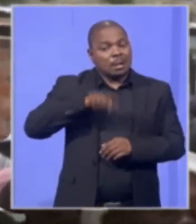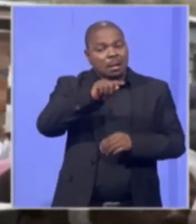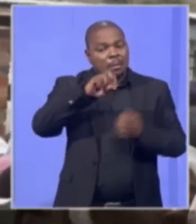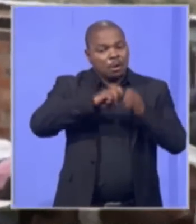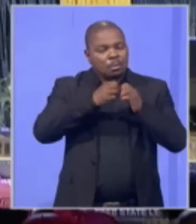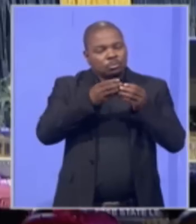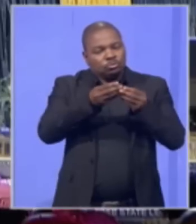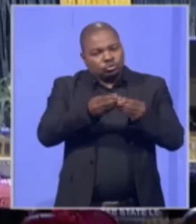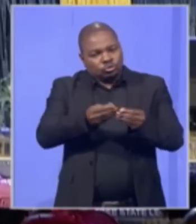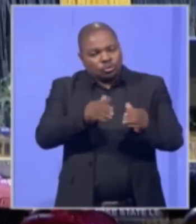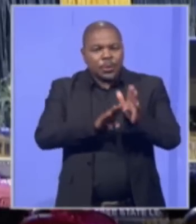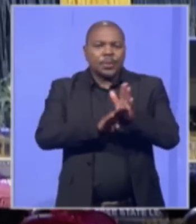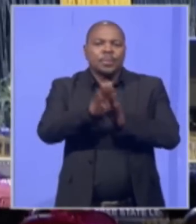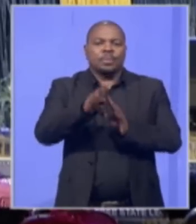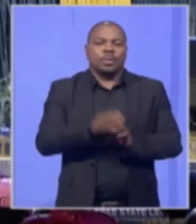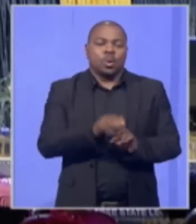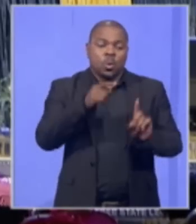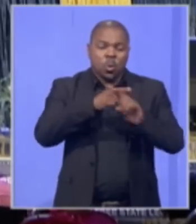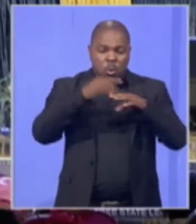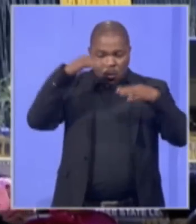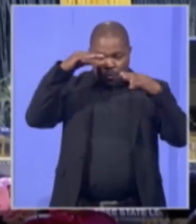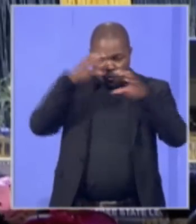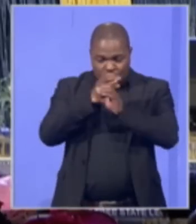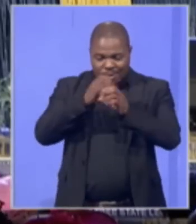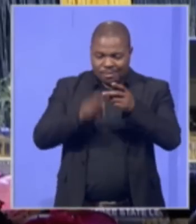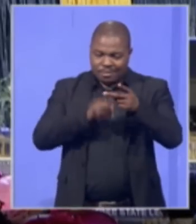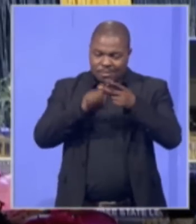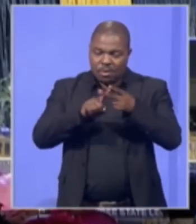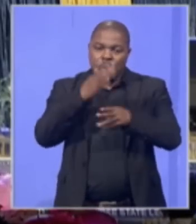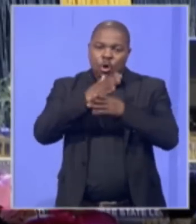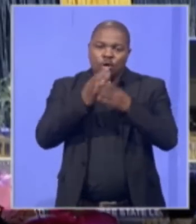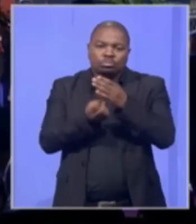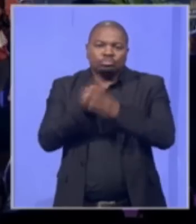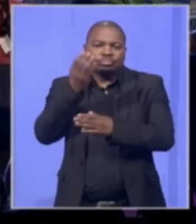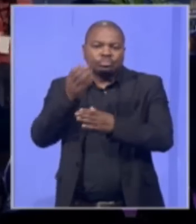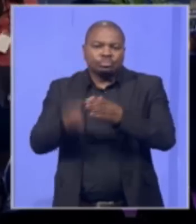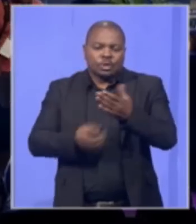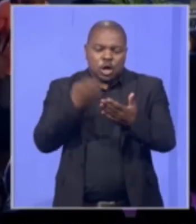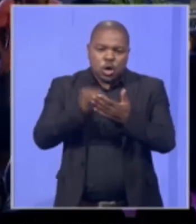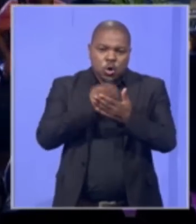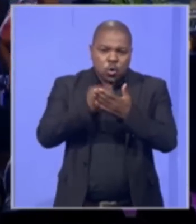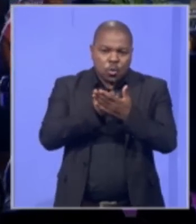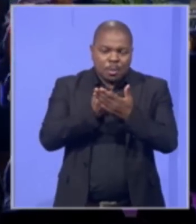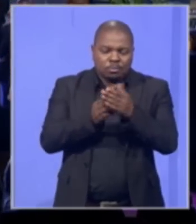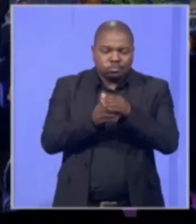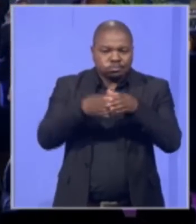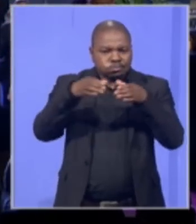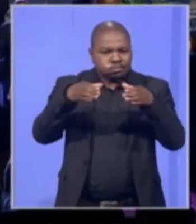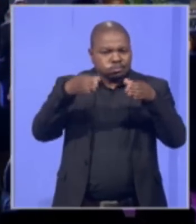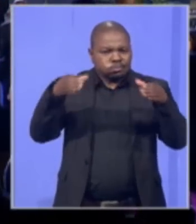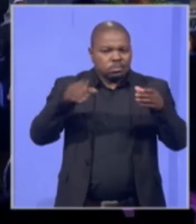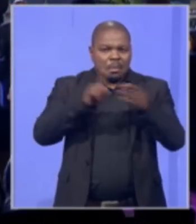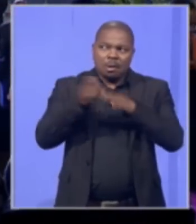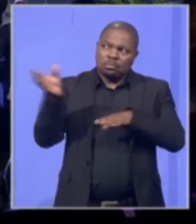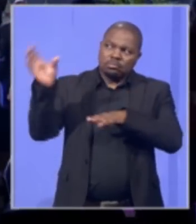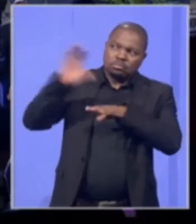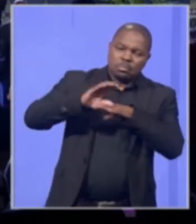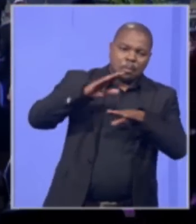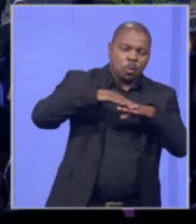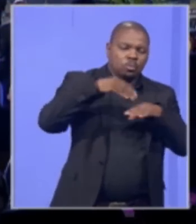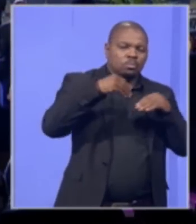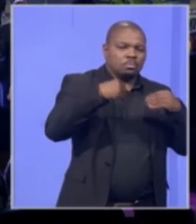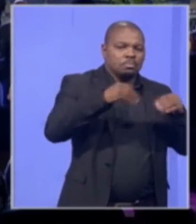phutlameng. Go tsepamisitse maikutlo gape mo go tlholeng ditiro, kgolo ya ikonomi ya porofense le dipeeletso.